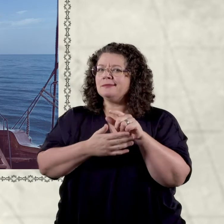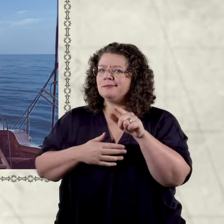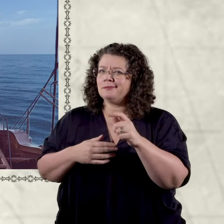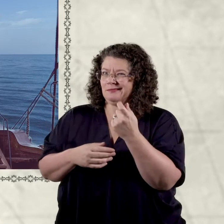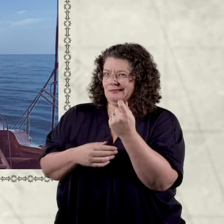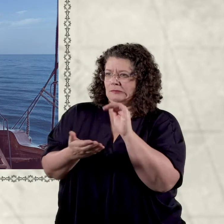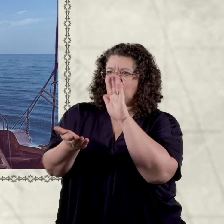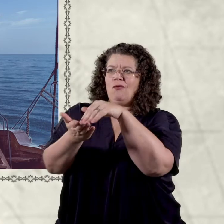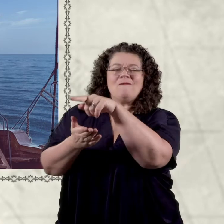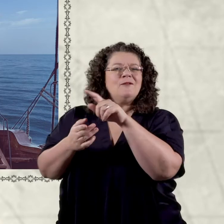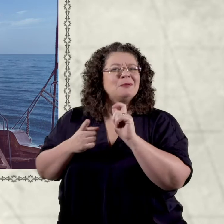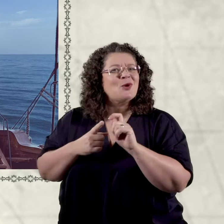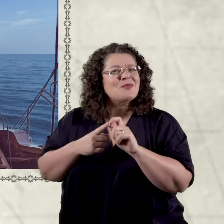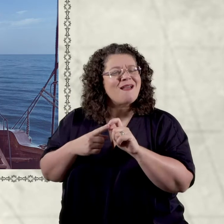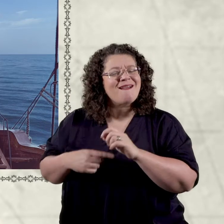were almost there.